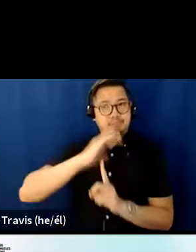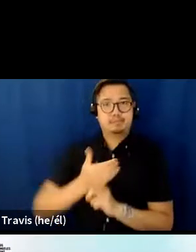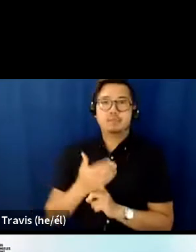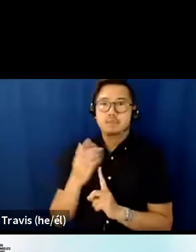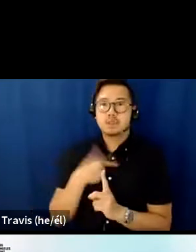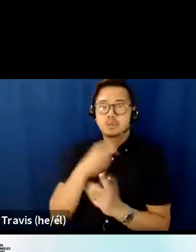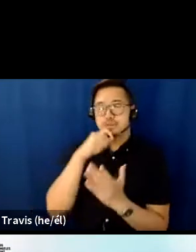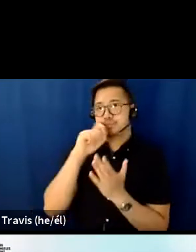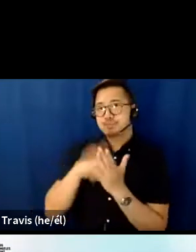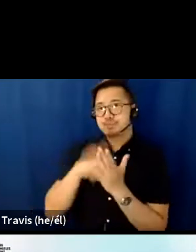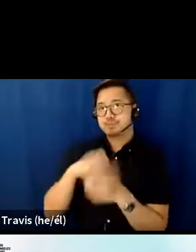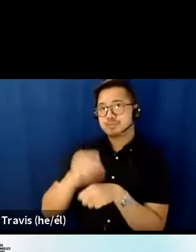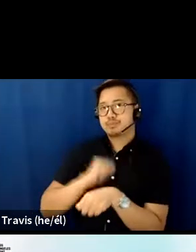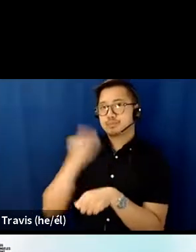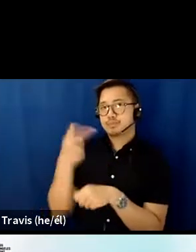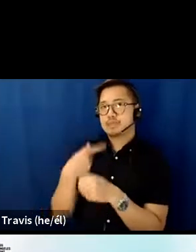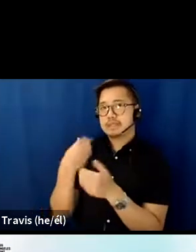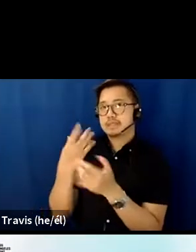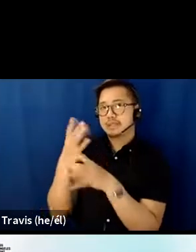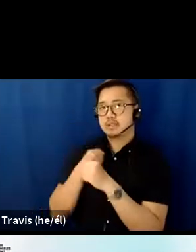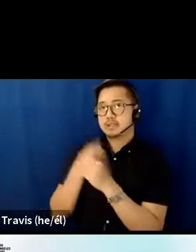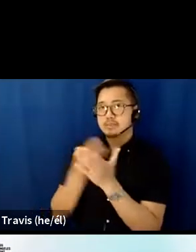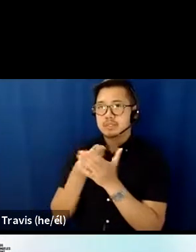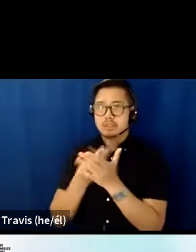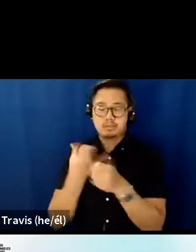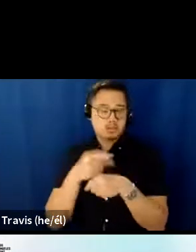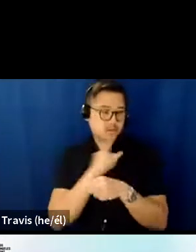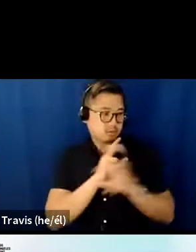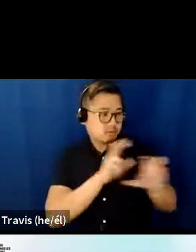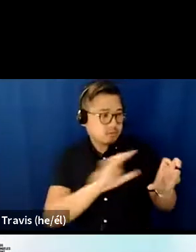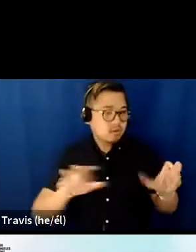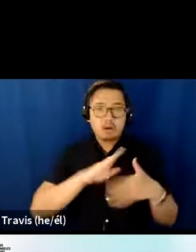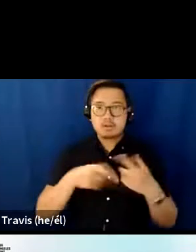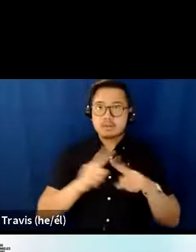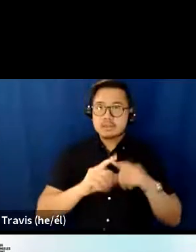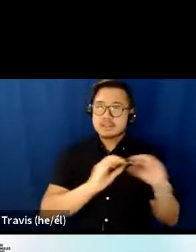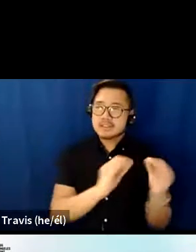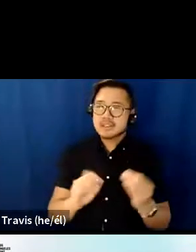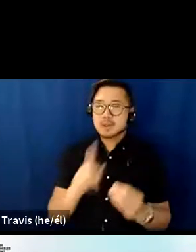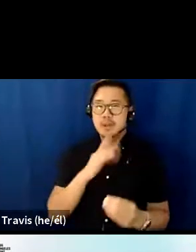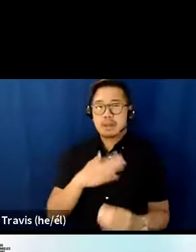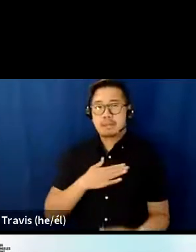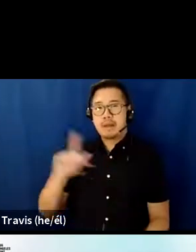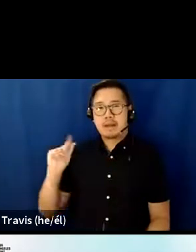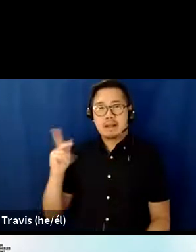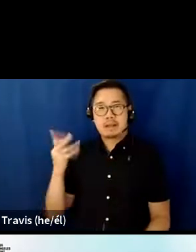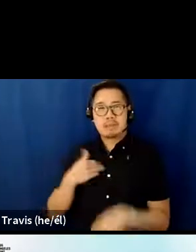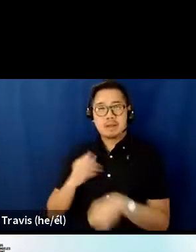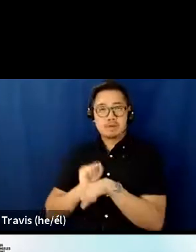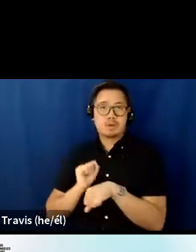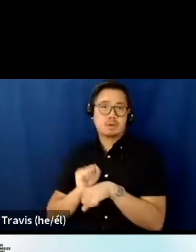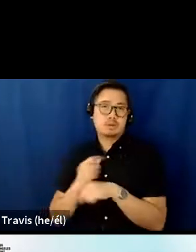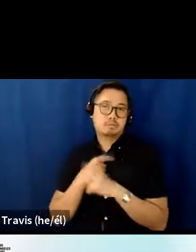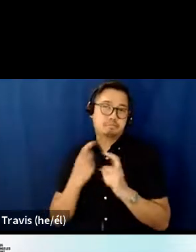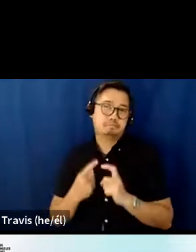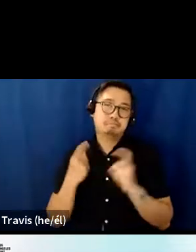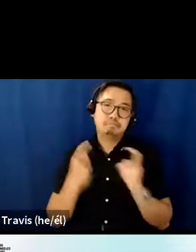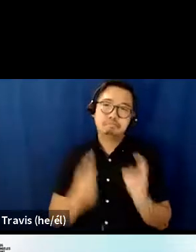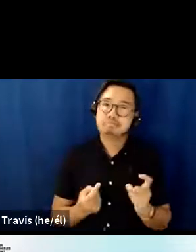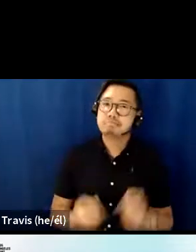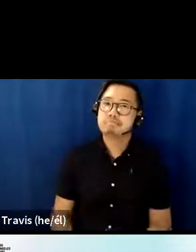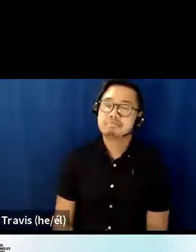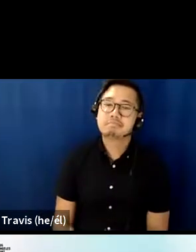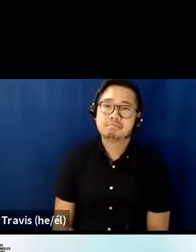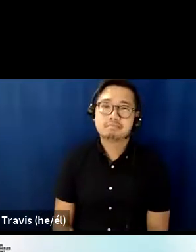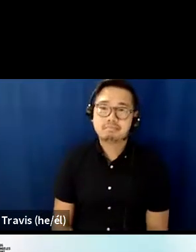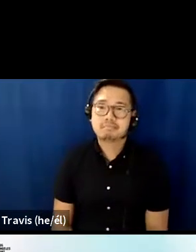organizations that I care about funding as a form of labor. And that's just